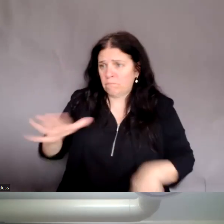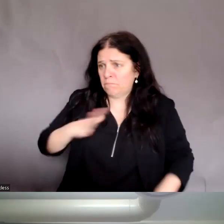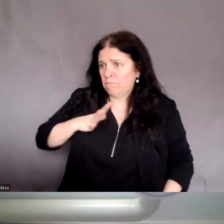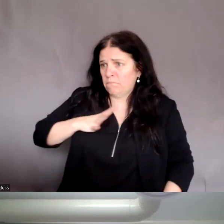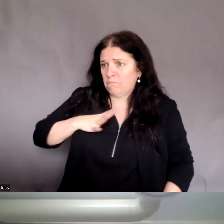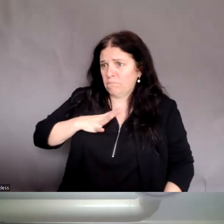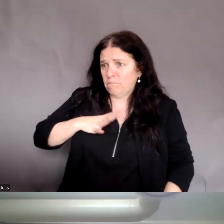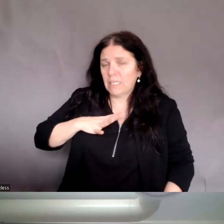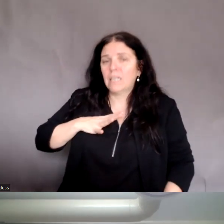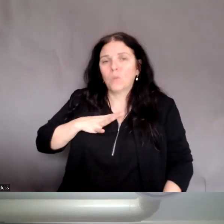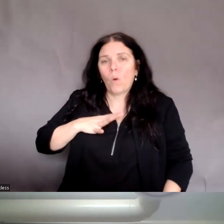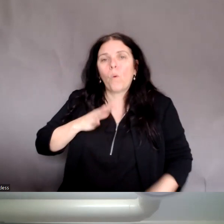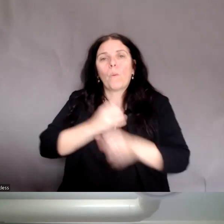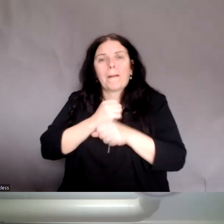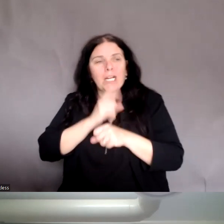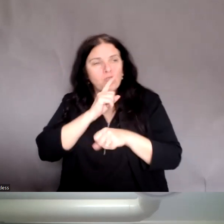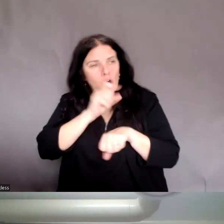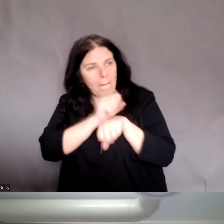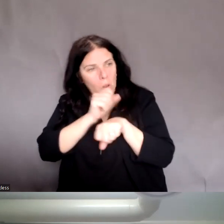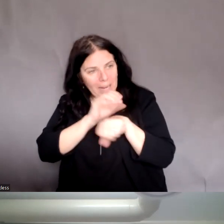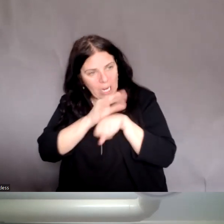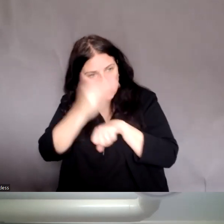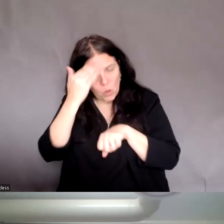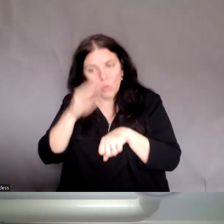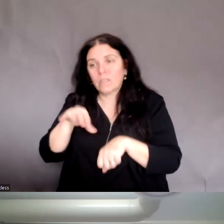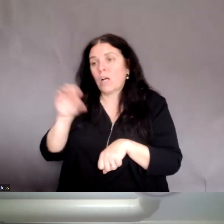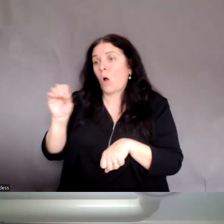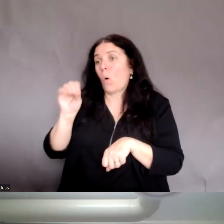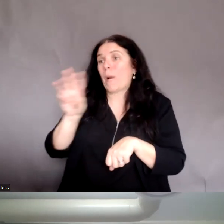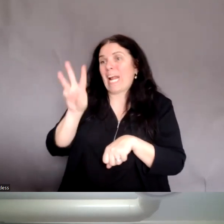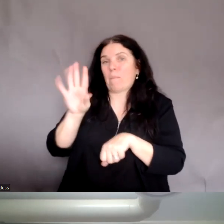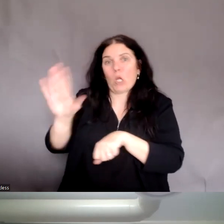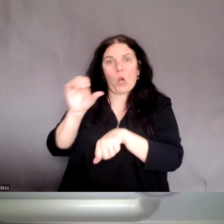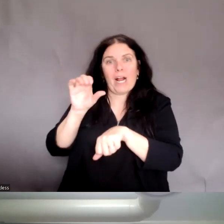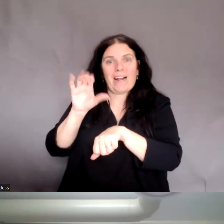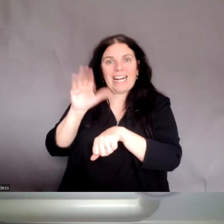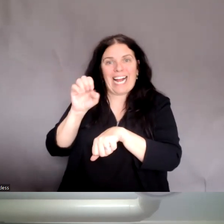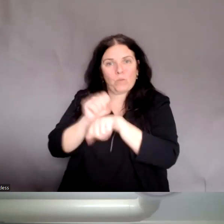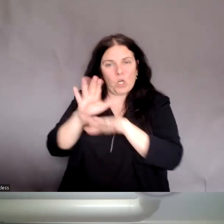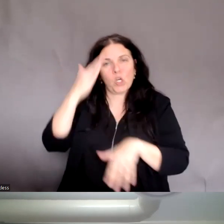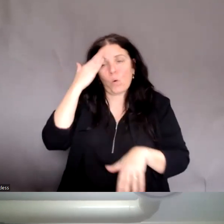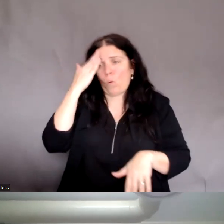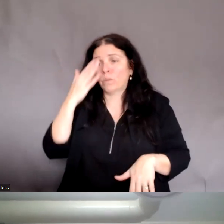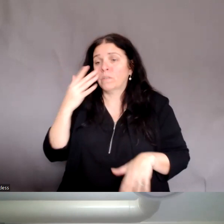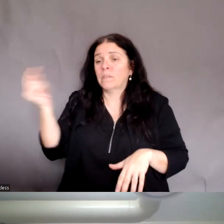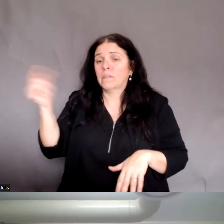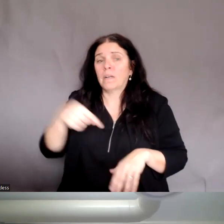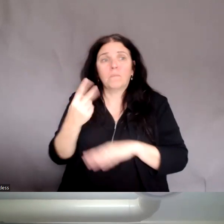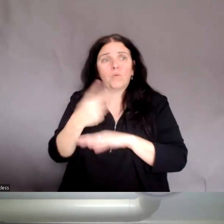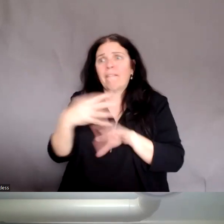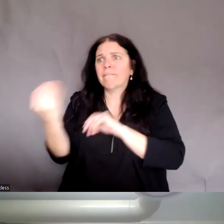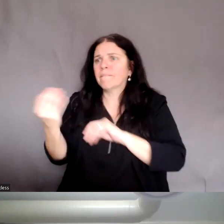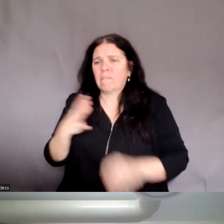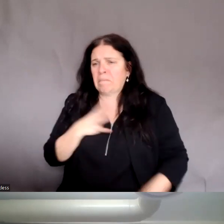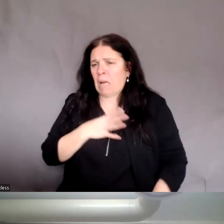sure the employment counselors know that, the Ontario Works caseworkers know that no problem. We don't have